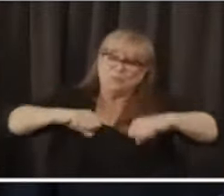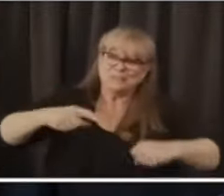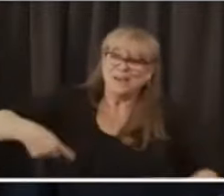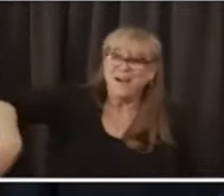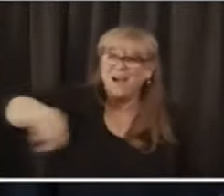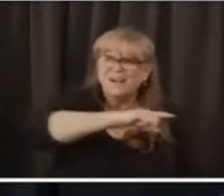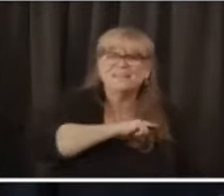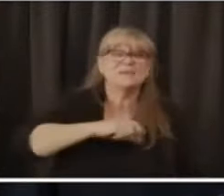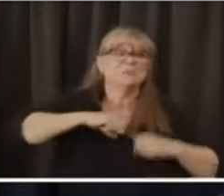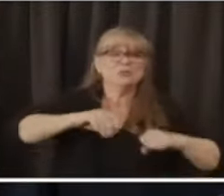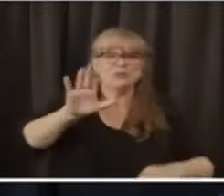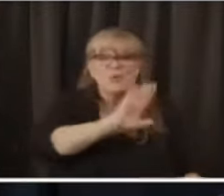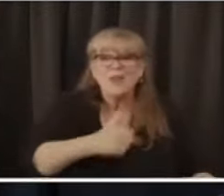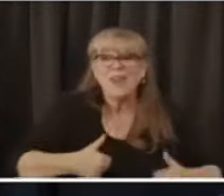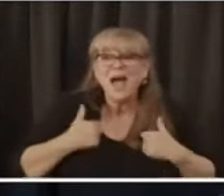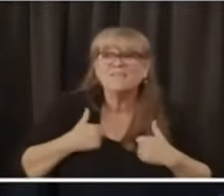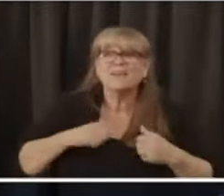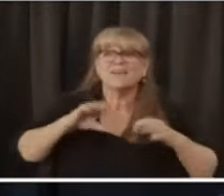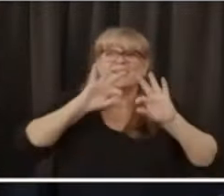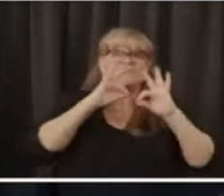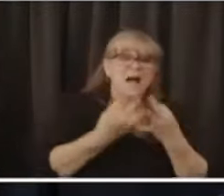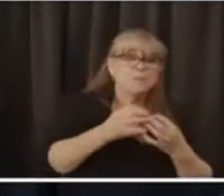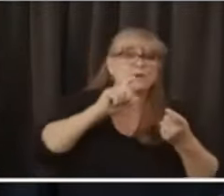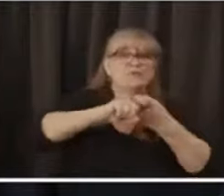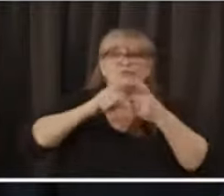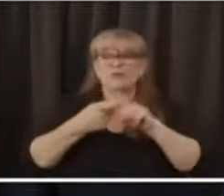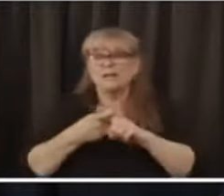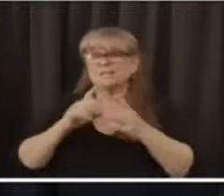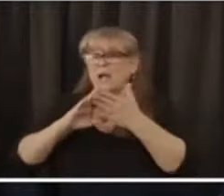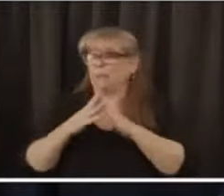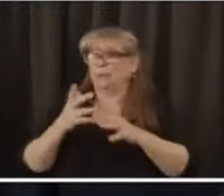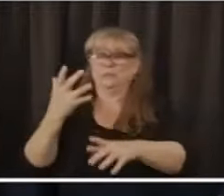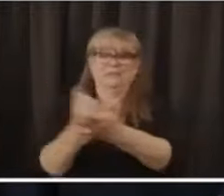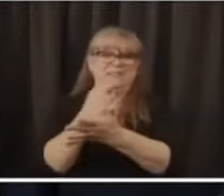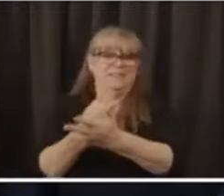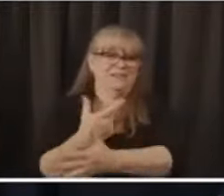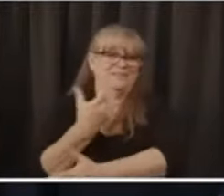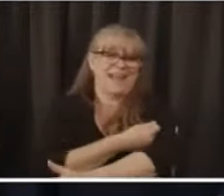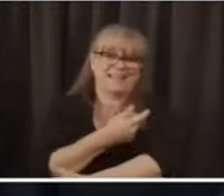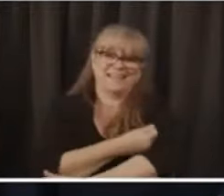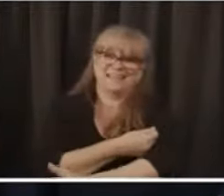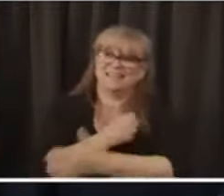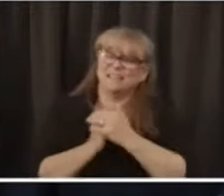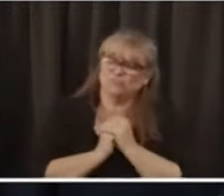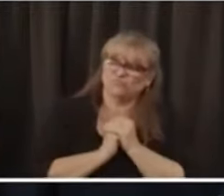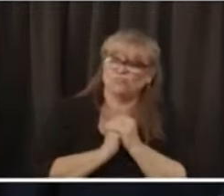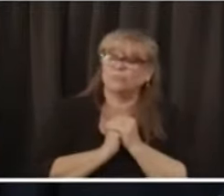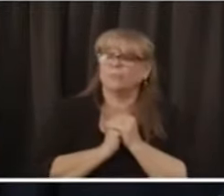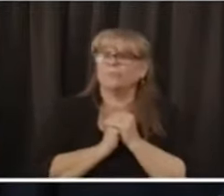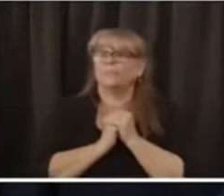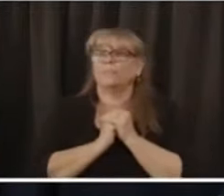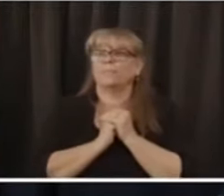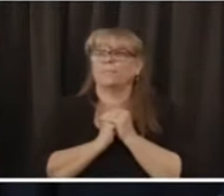your community, take advantage of that opportunity that we're working hard to present to you.